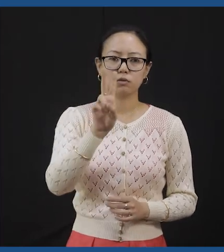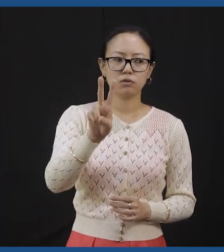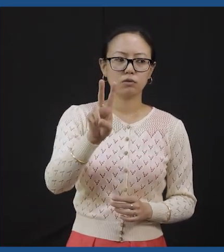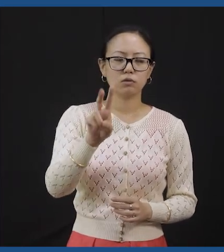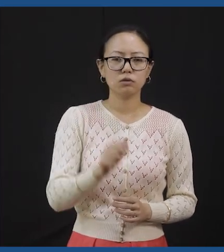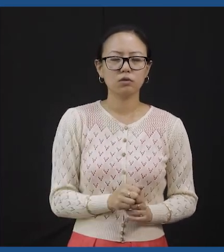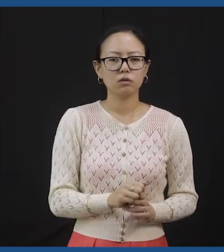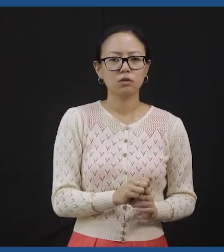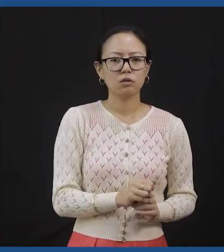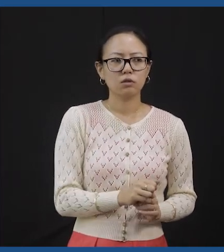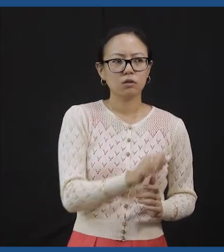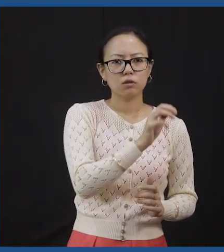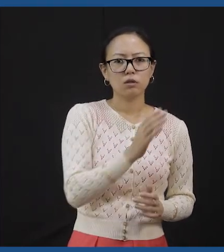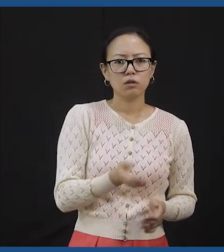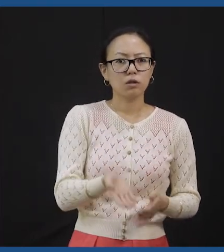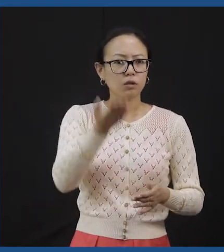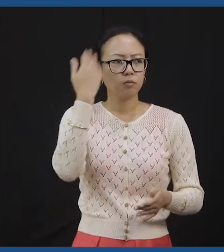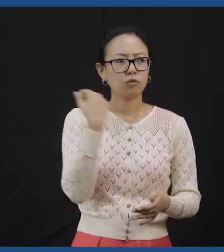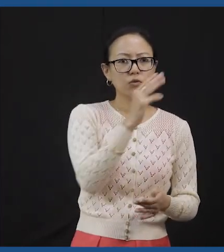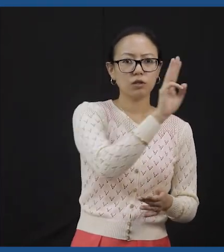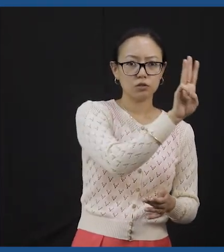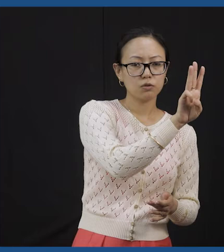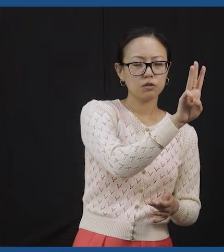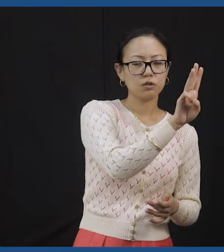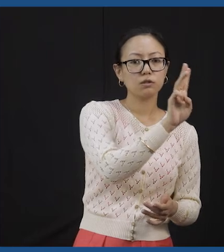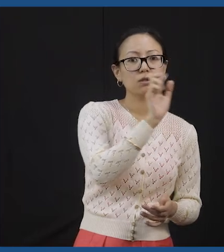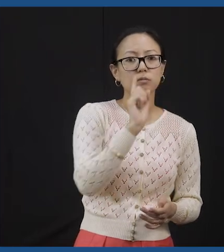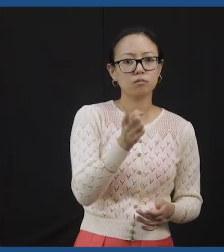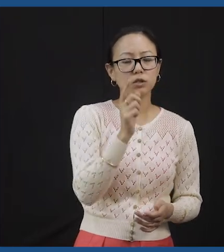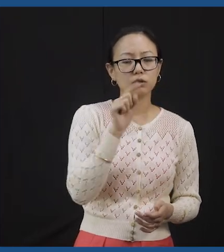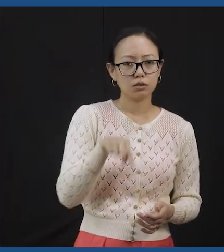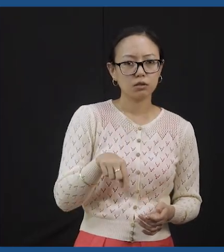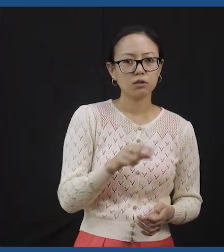Now 3 becomes 2 because 1 has been given to tens.